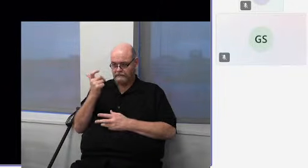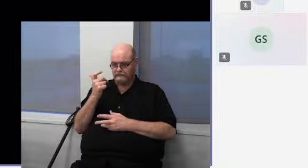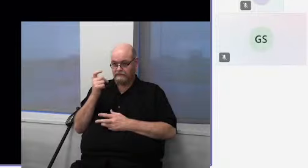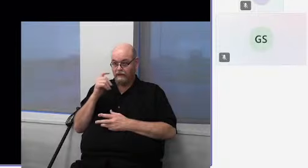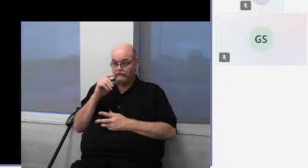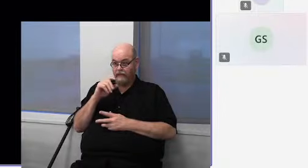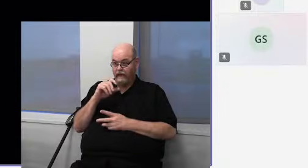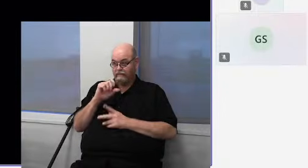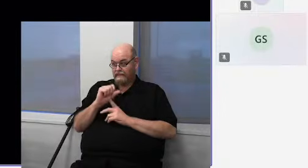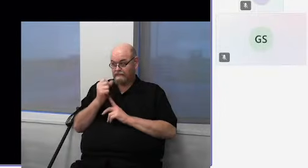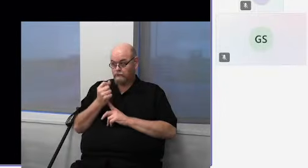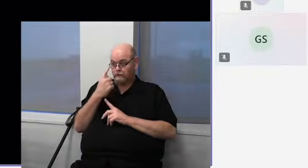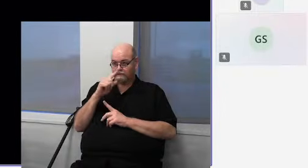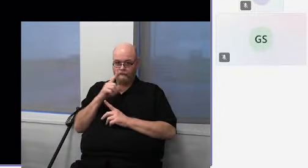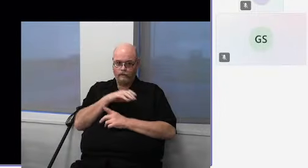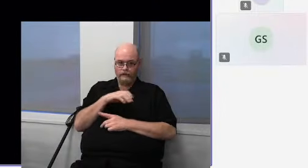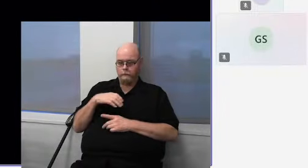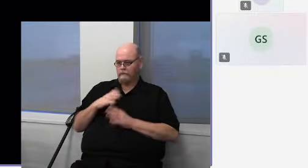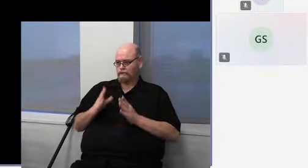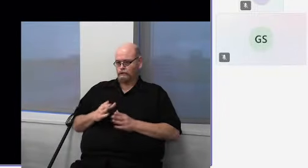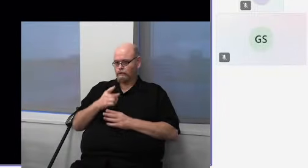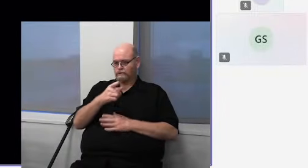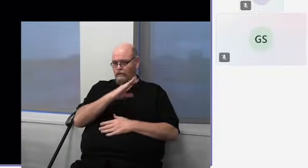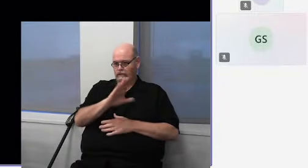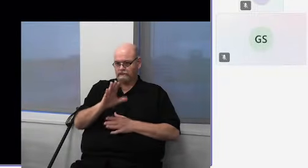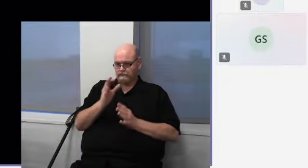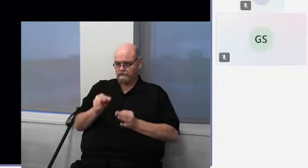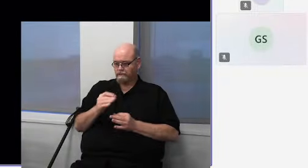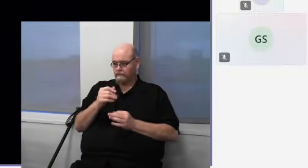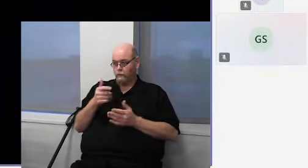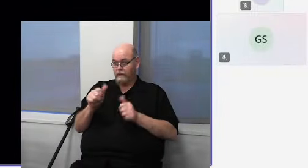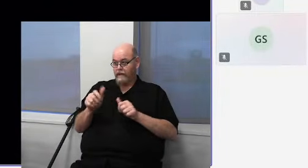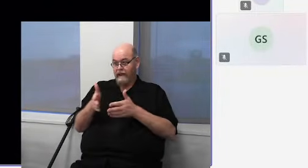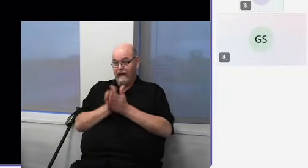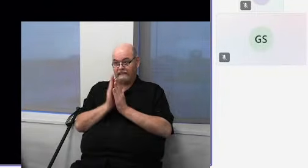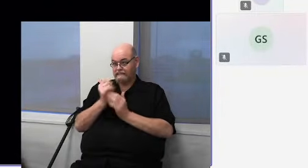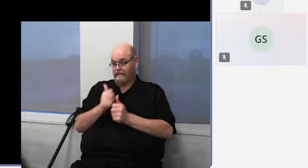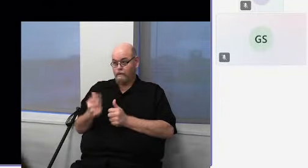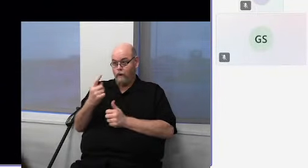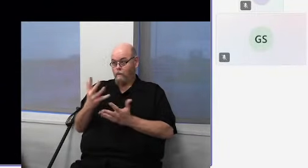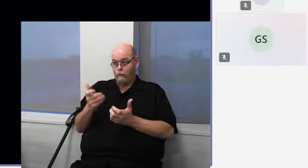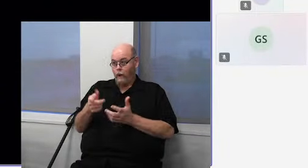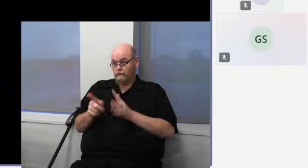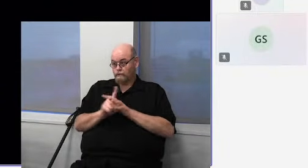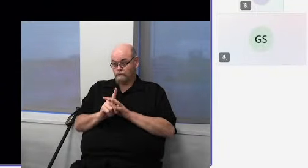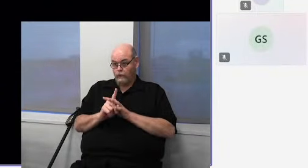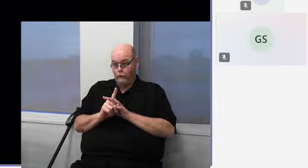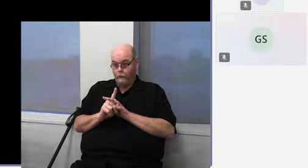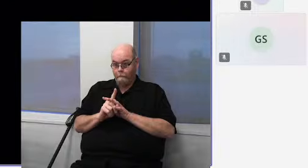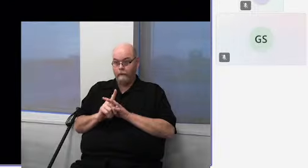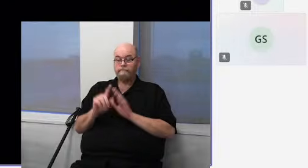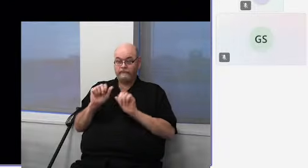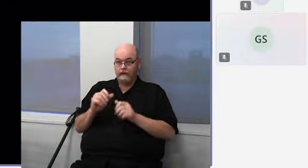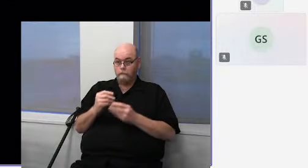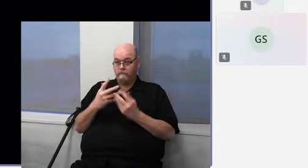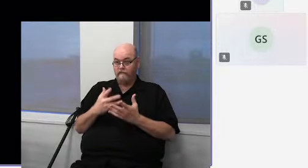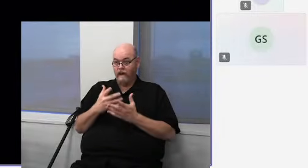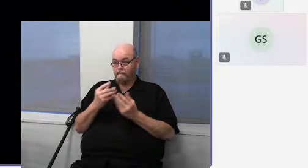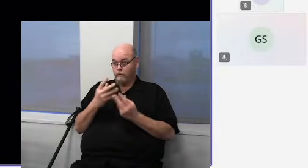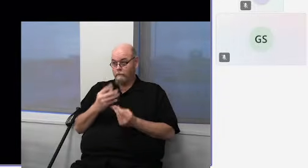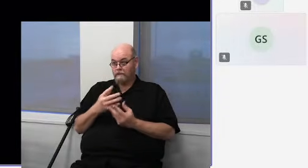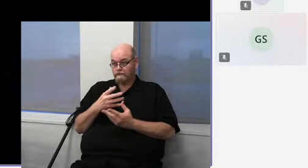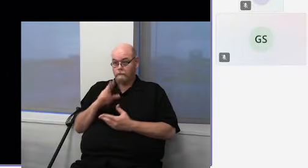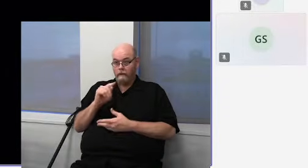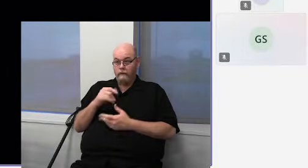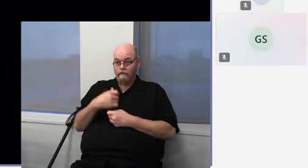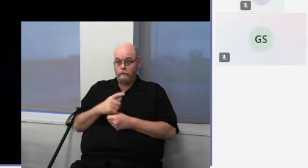here's the situation. It's actually a question for the commissioners. Yes. We can ask anybody we want to show up here if they can